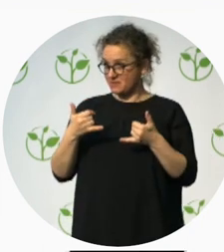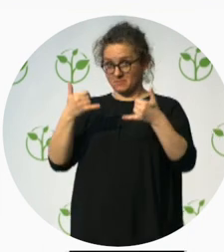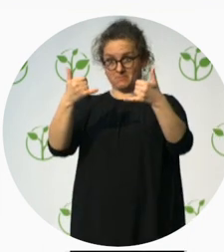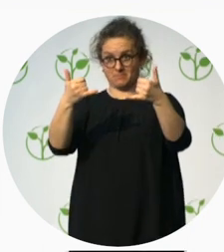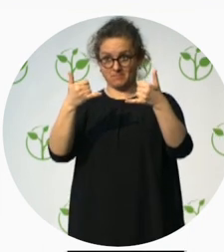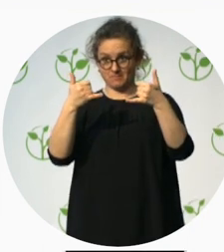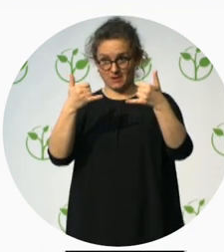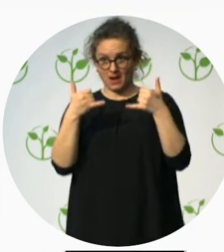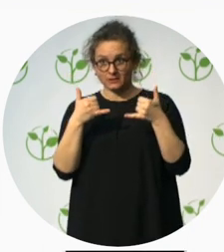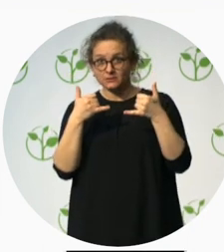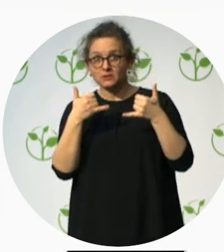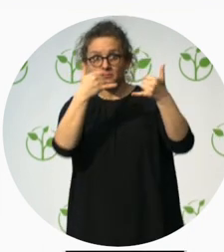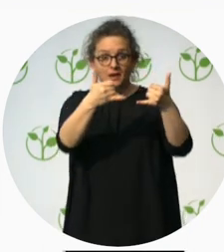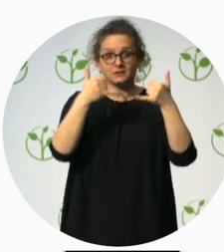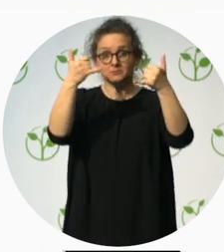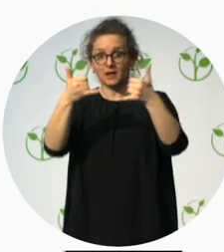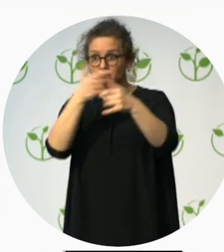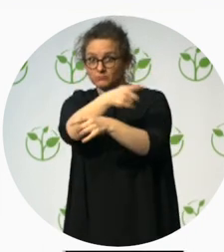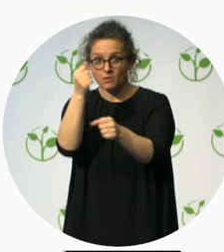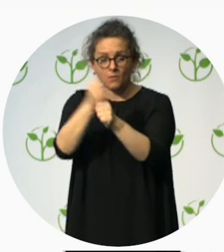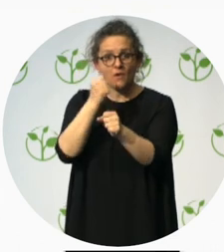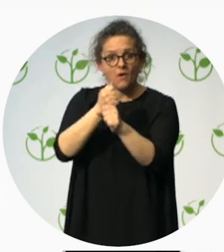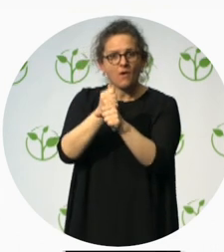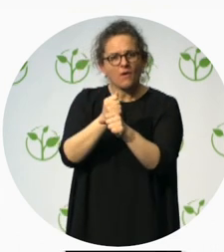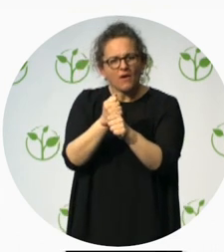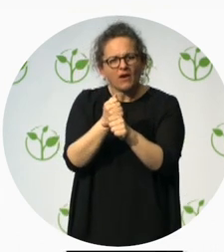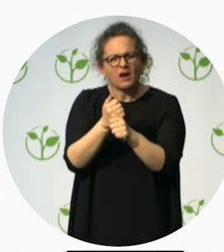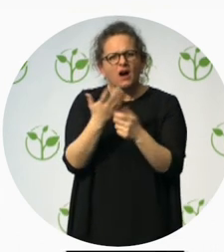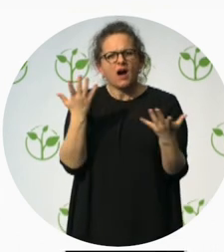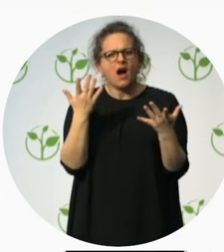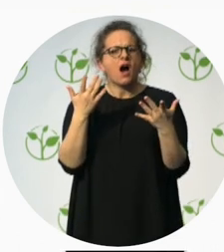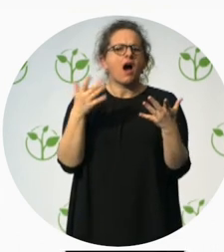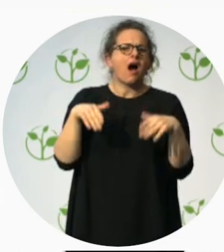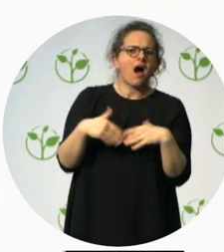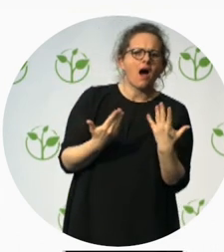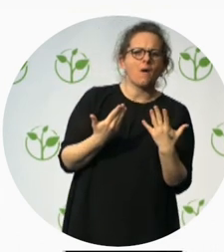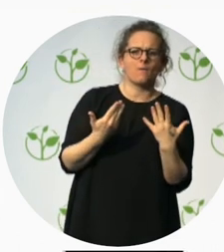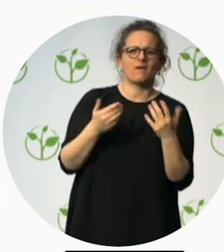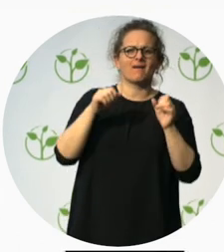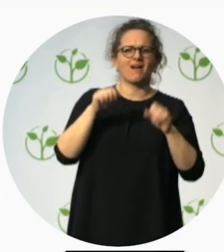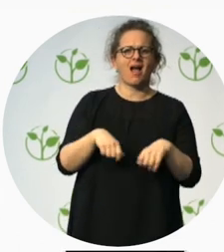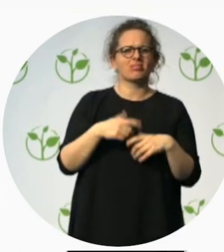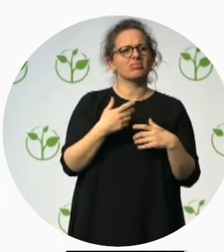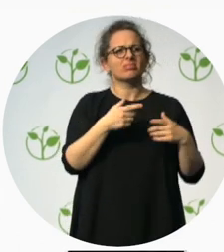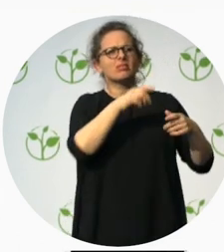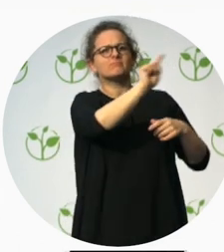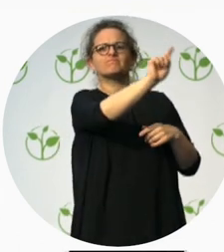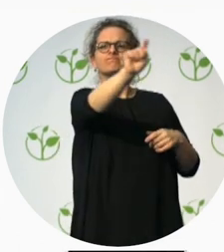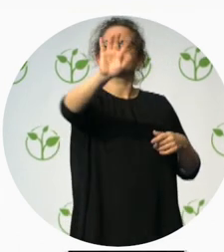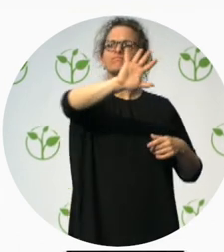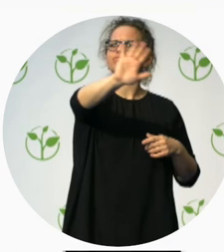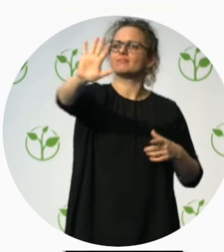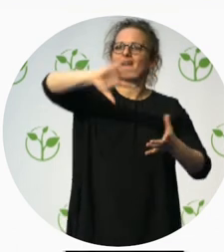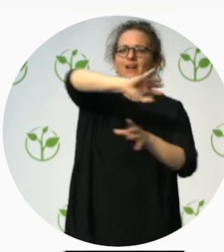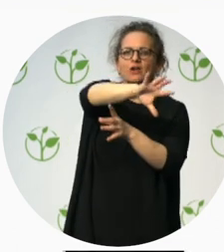unacceptable to use public funds to perpetrate or create inequalities. International cooperation, therefore, is a